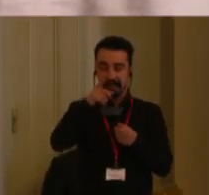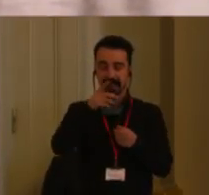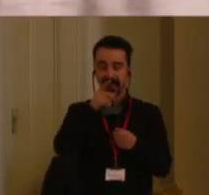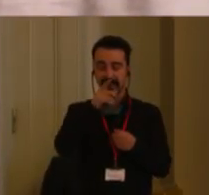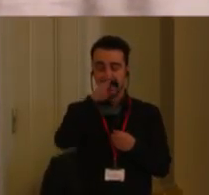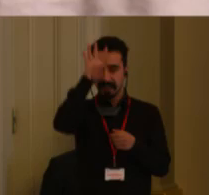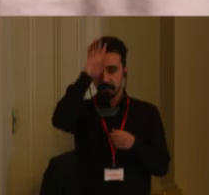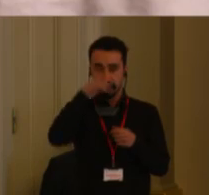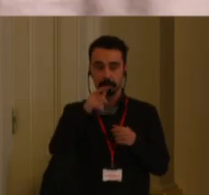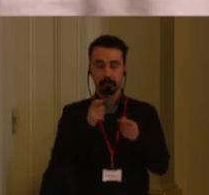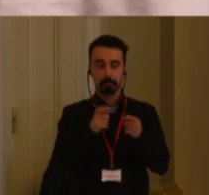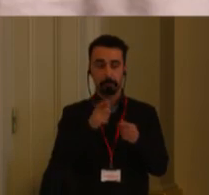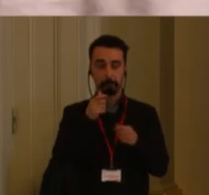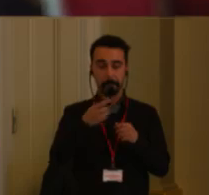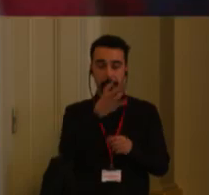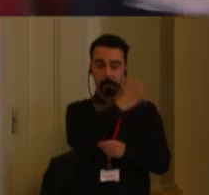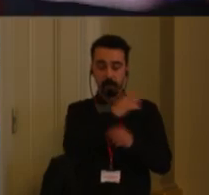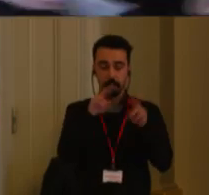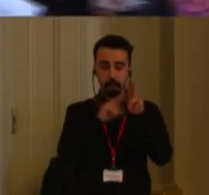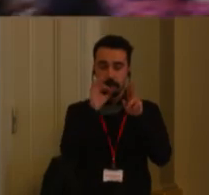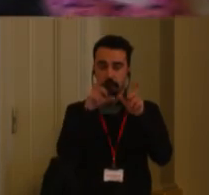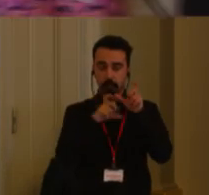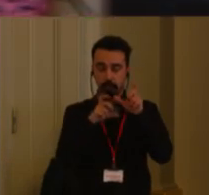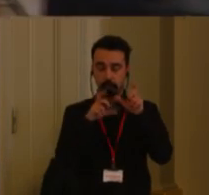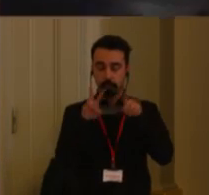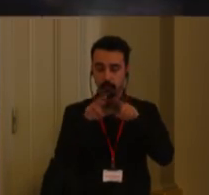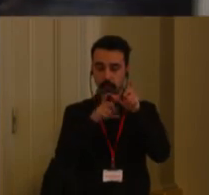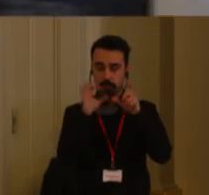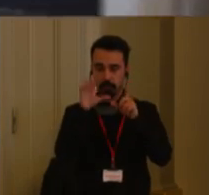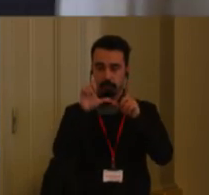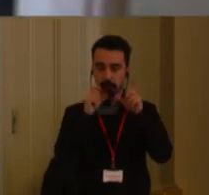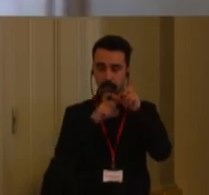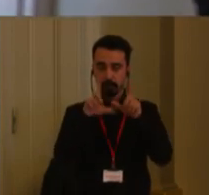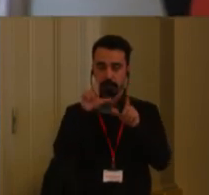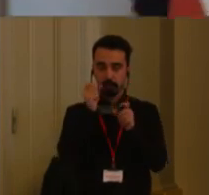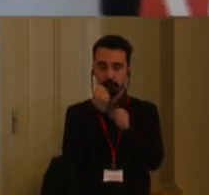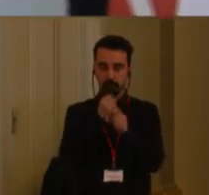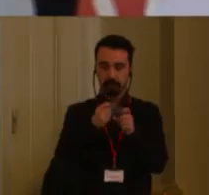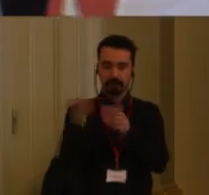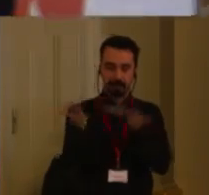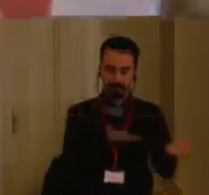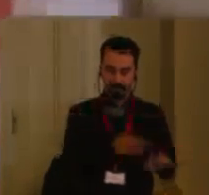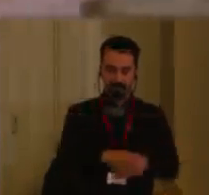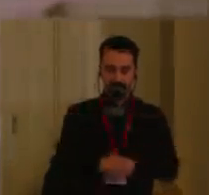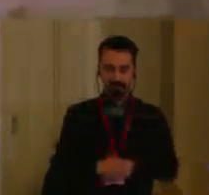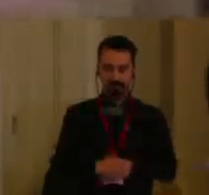invite Consul General Judith Slater. Your Excellencies, will you kindly proceed, please, Madam?